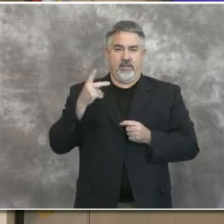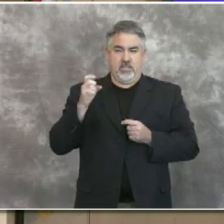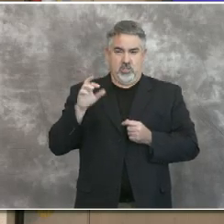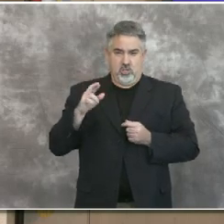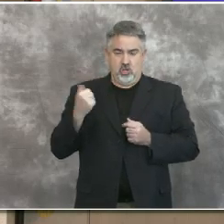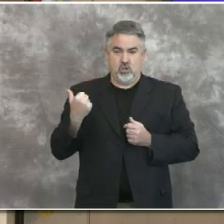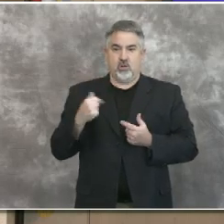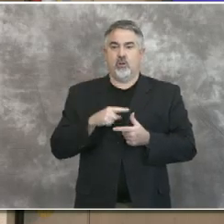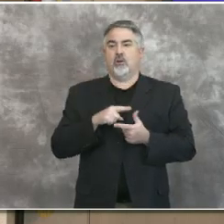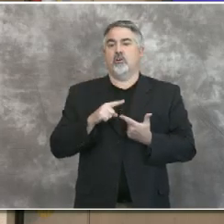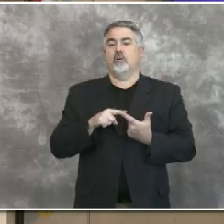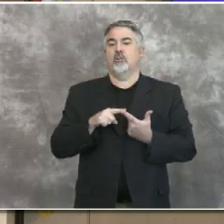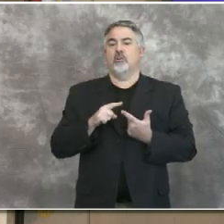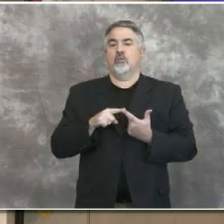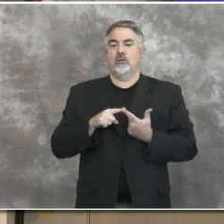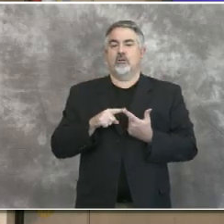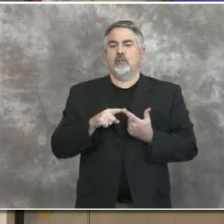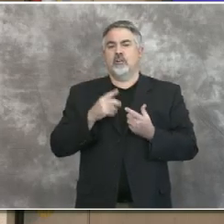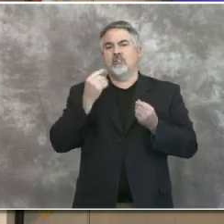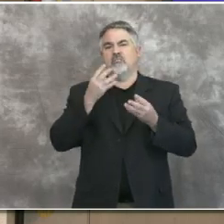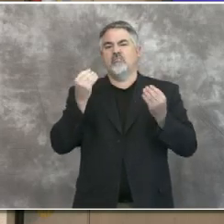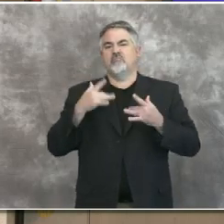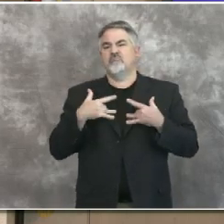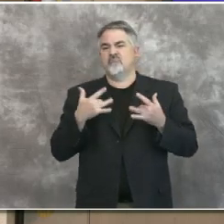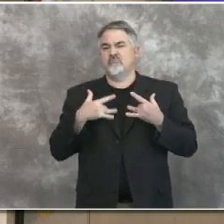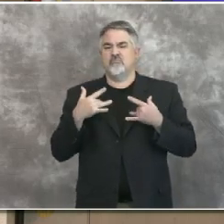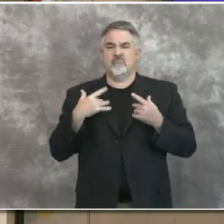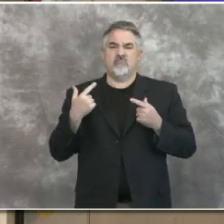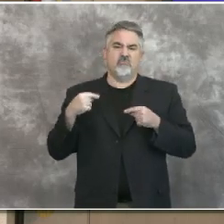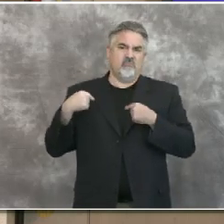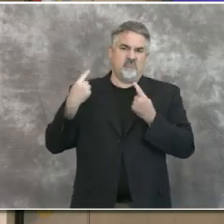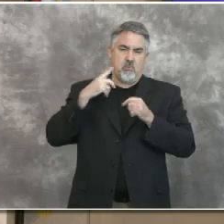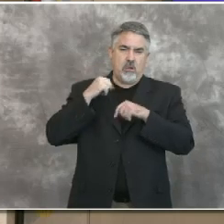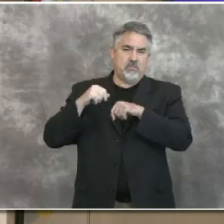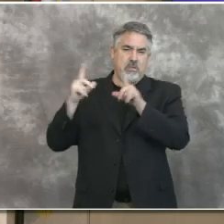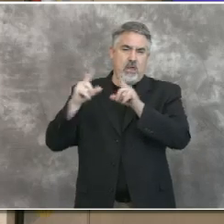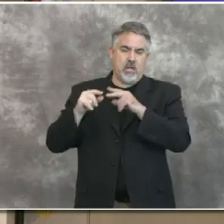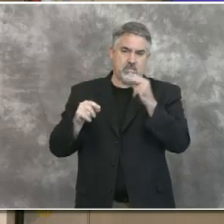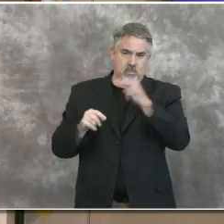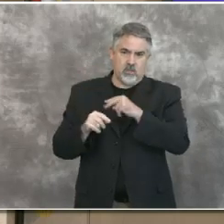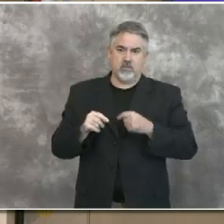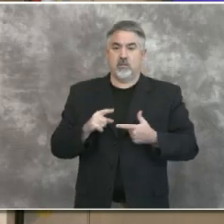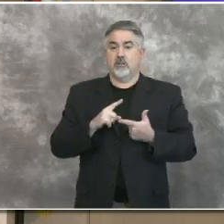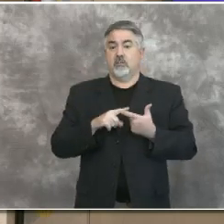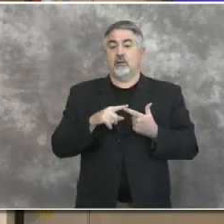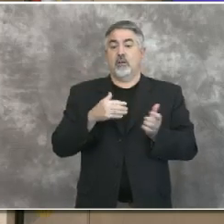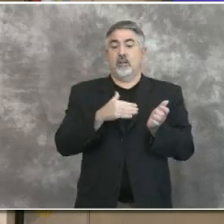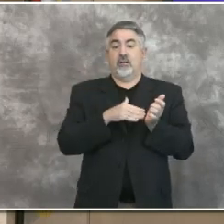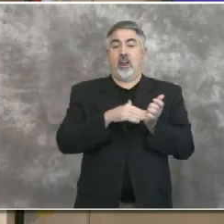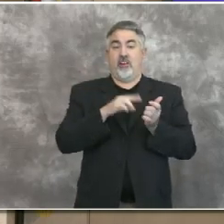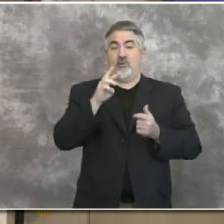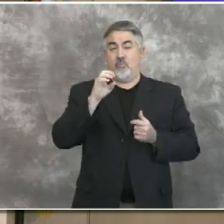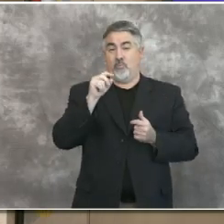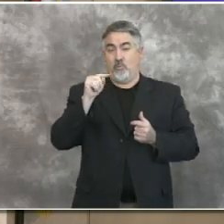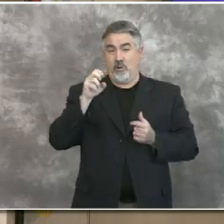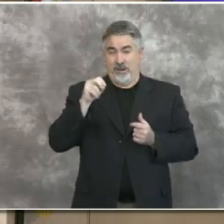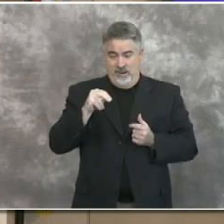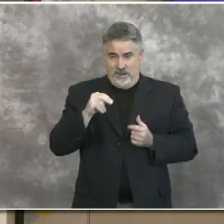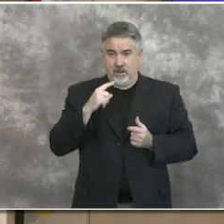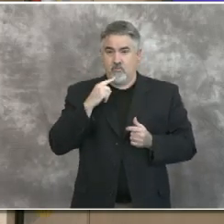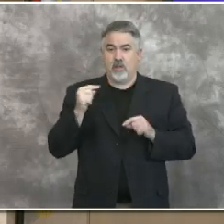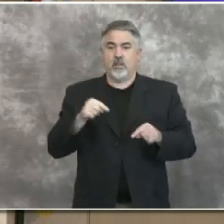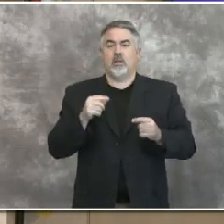and providing an update on the informational charts and graphs, and Dr. Wooten will be batting third with an update on our